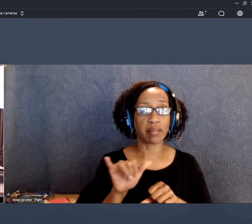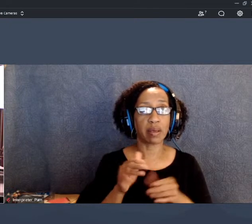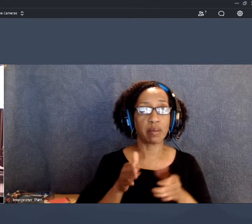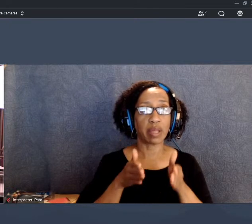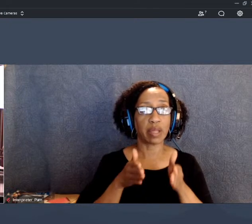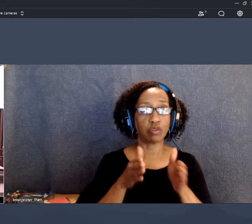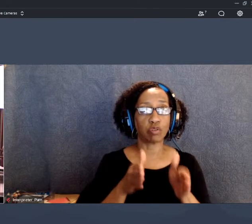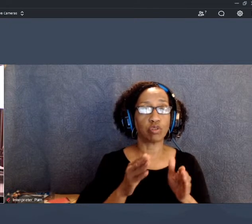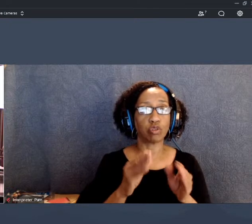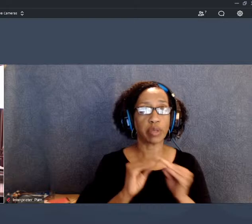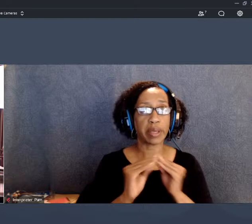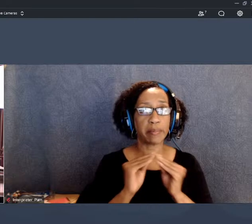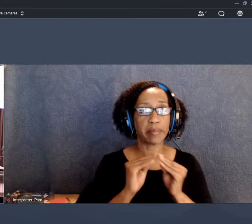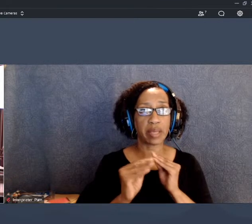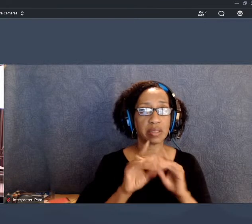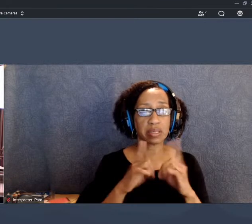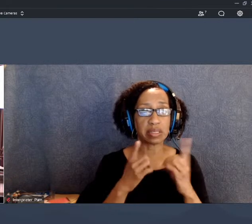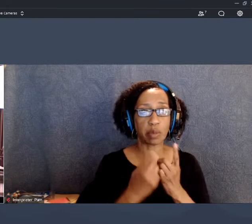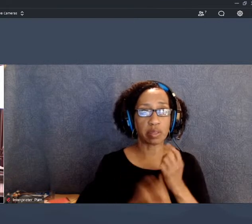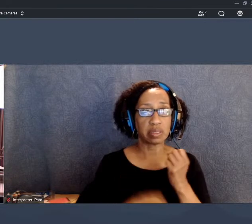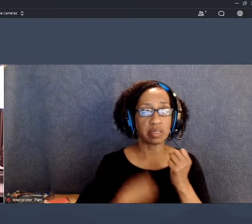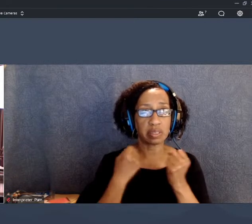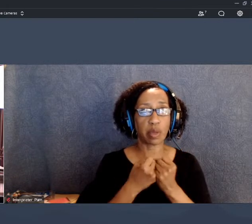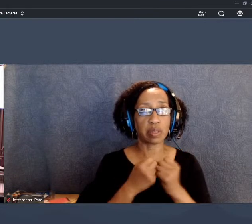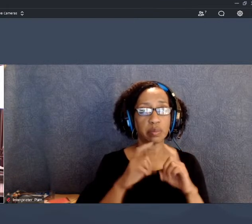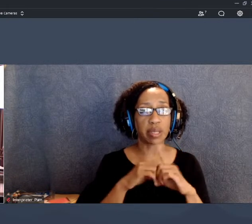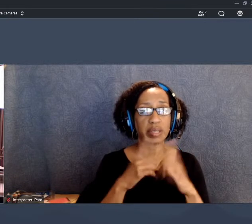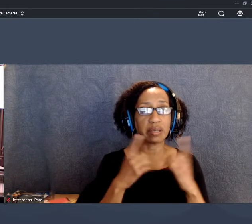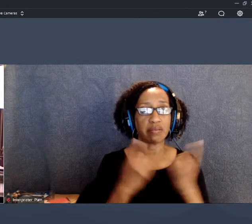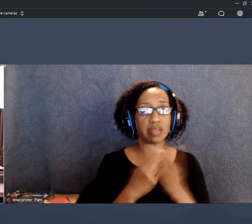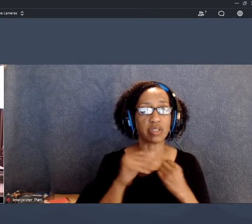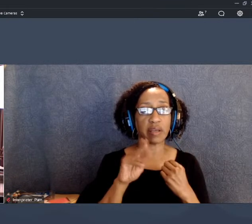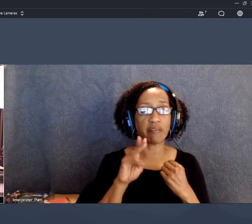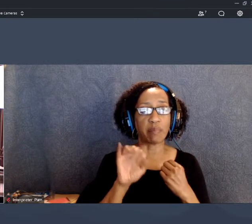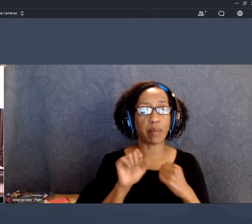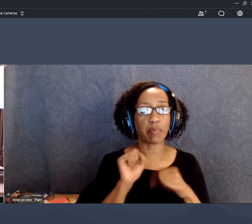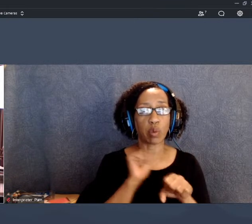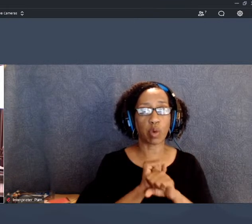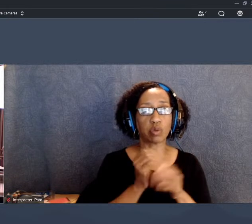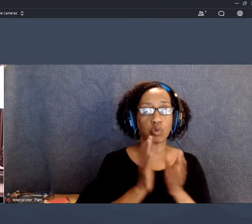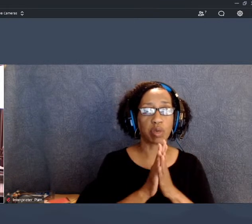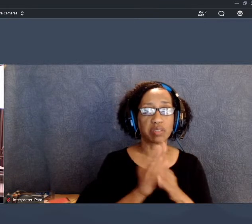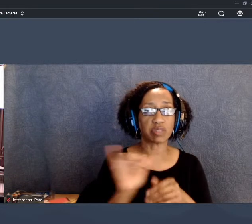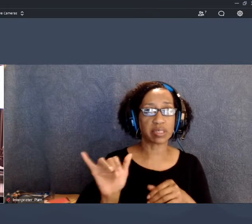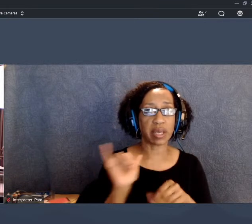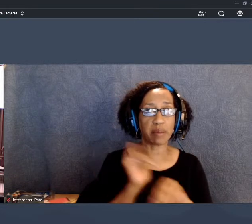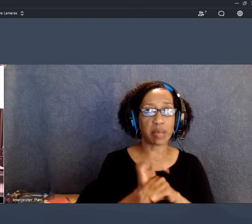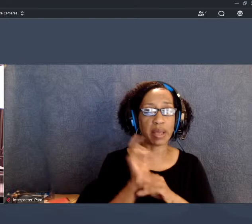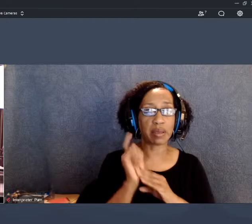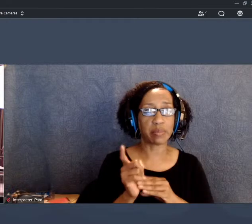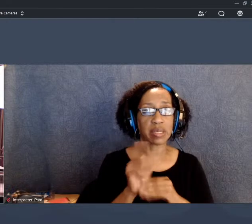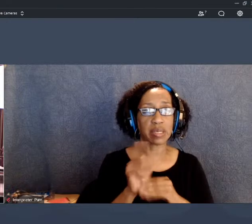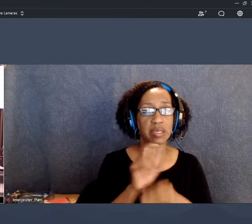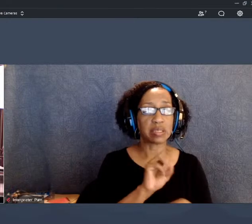Department. This resolution is sponsored by the Division of Public Works. There's a request for same night minutes. Councilman